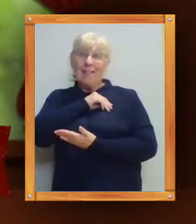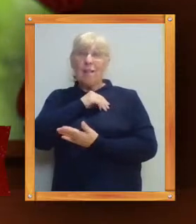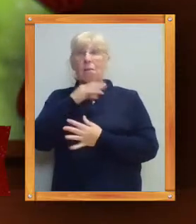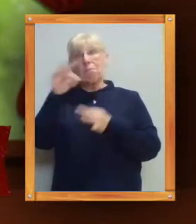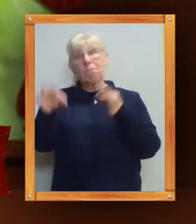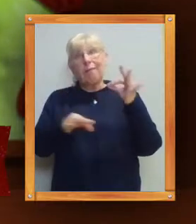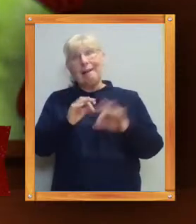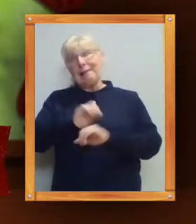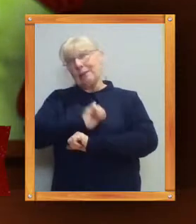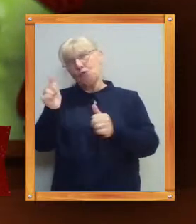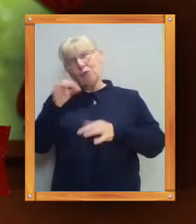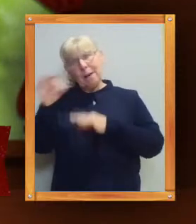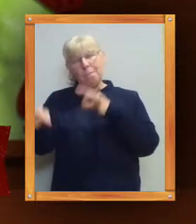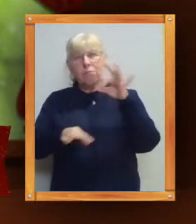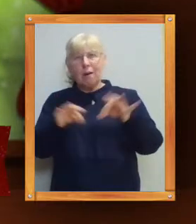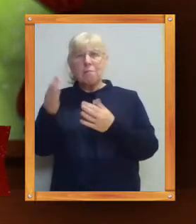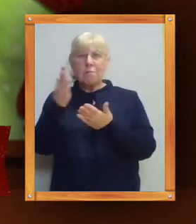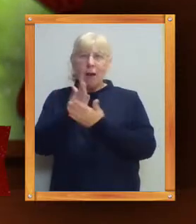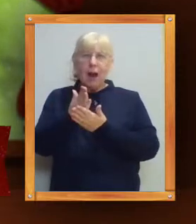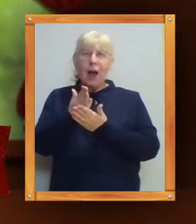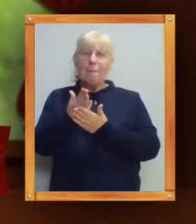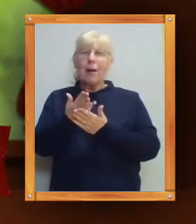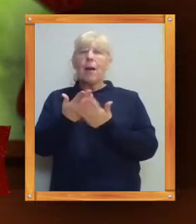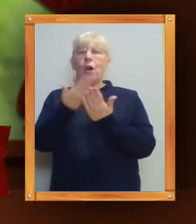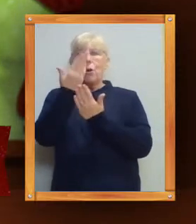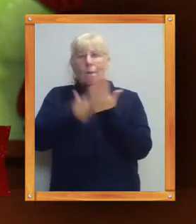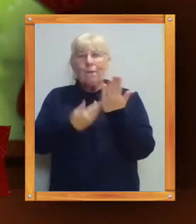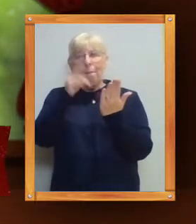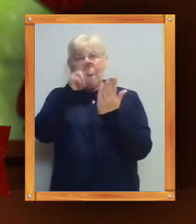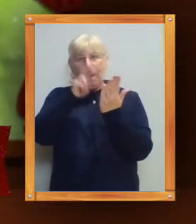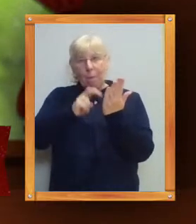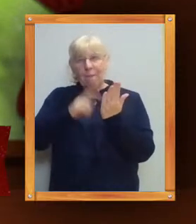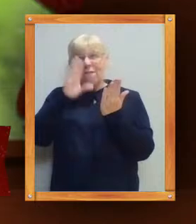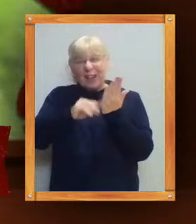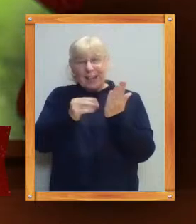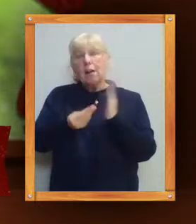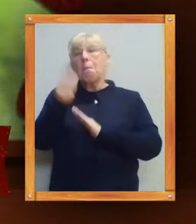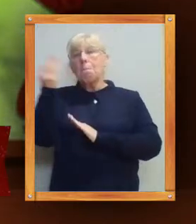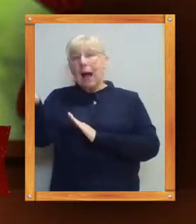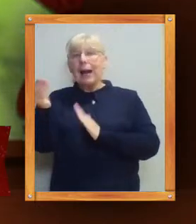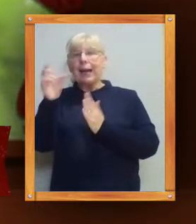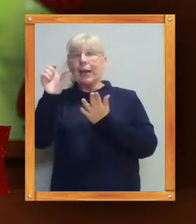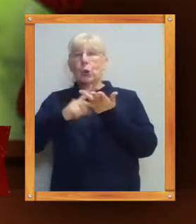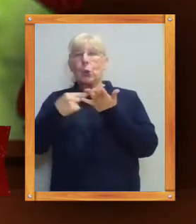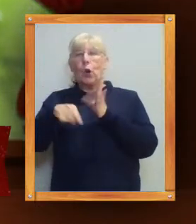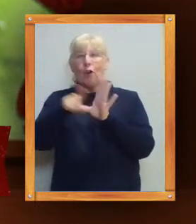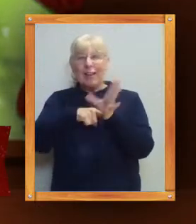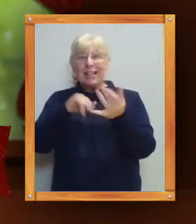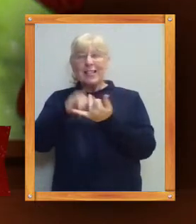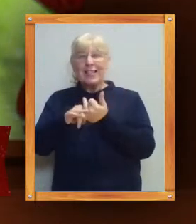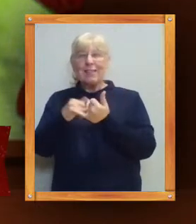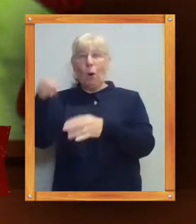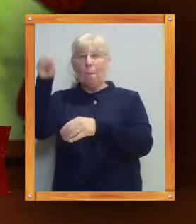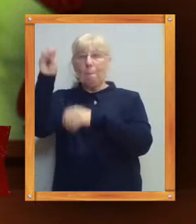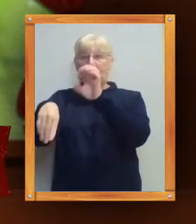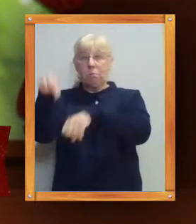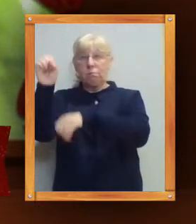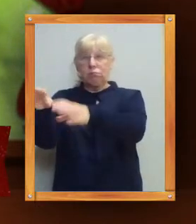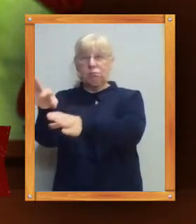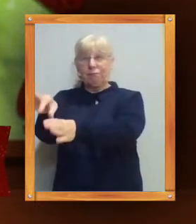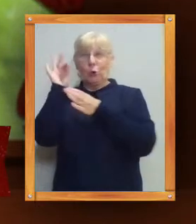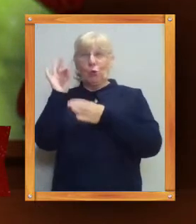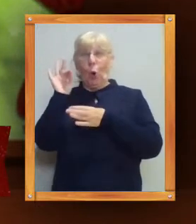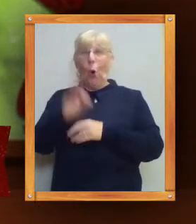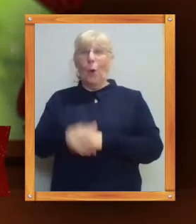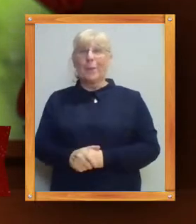sheets to Kearney's to enter the draw. Merry Christmas and a healthy and safe holiday to you all. And that's from everybody at Tidy Randalstown.